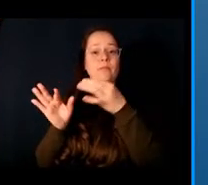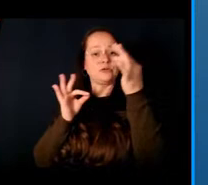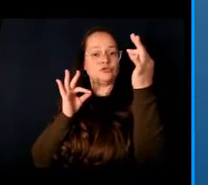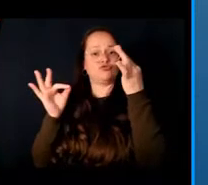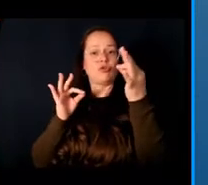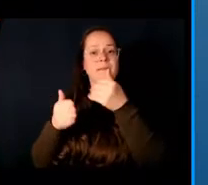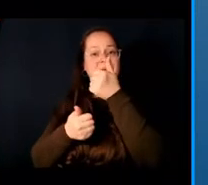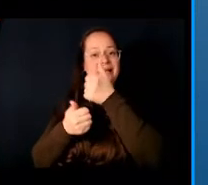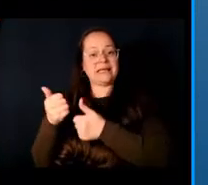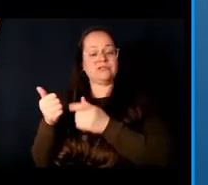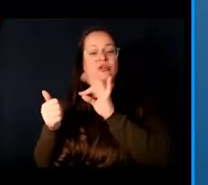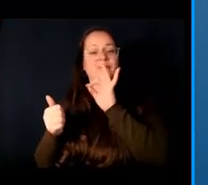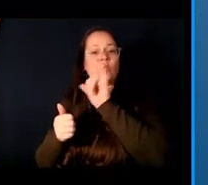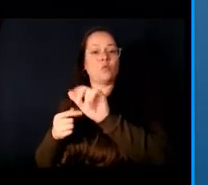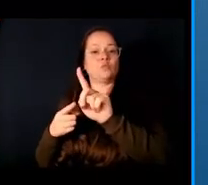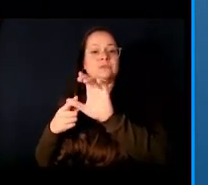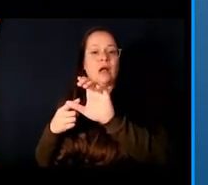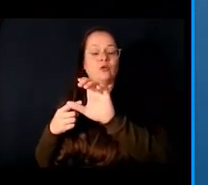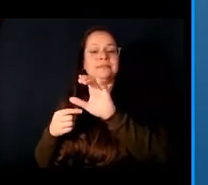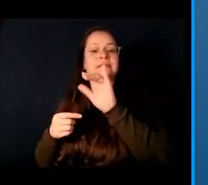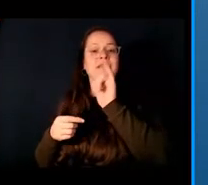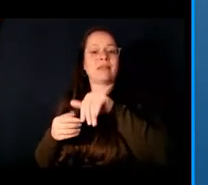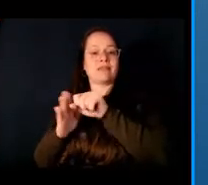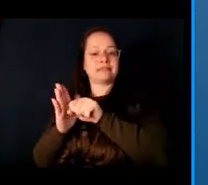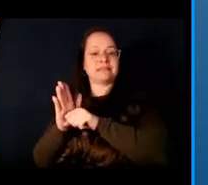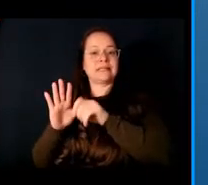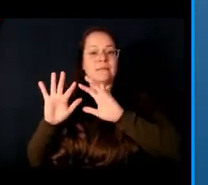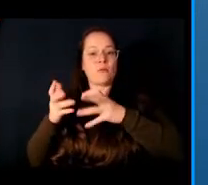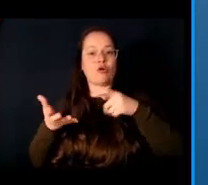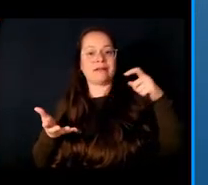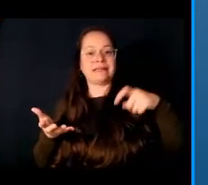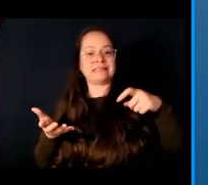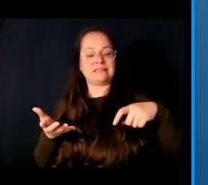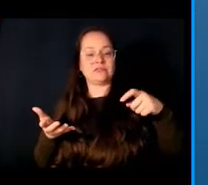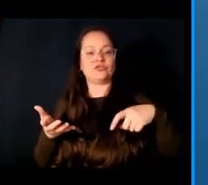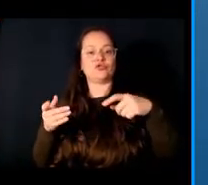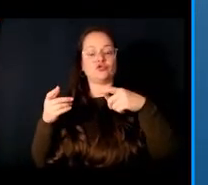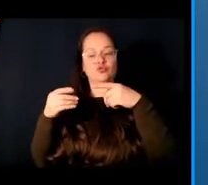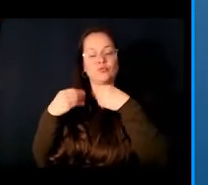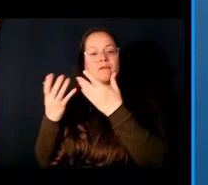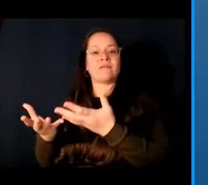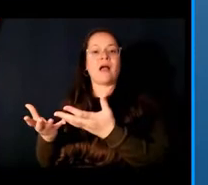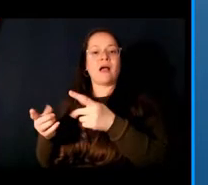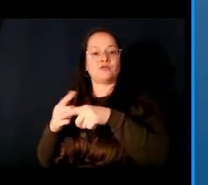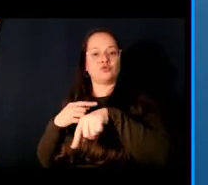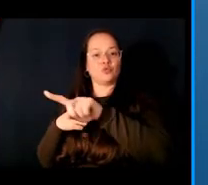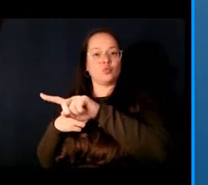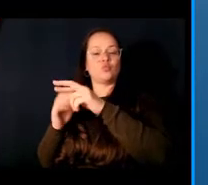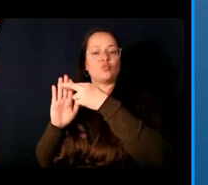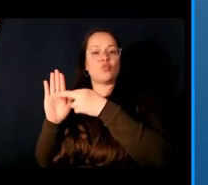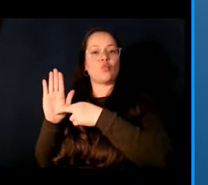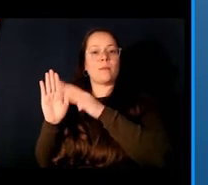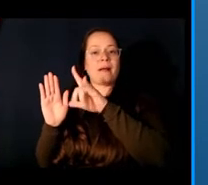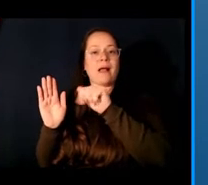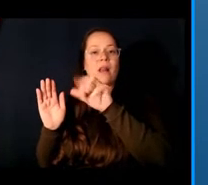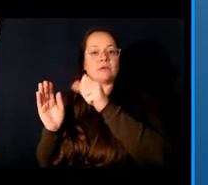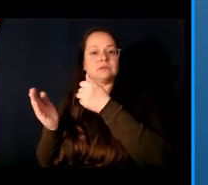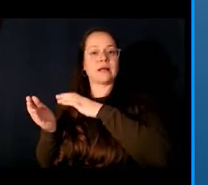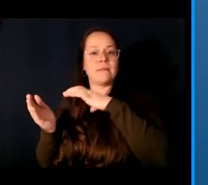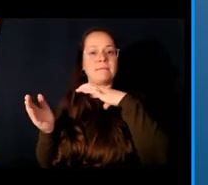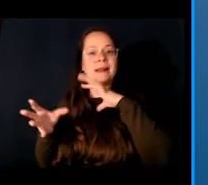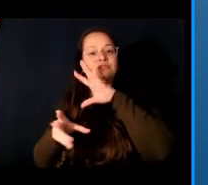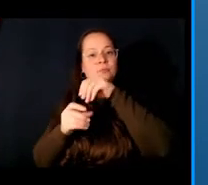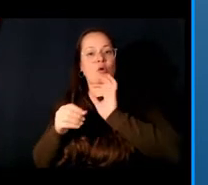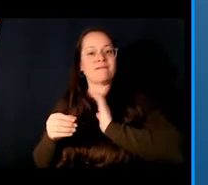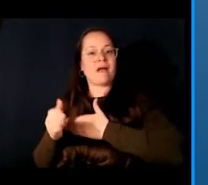each of the documents the state party will need to to provide to the rules and bylaws committee as a part of